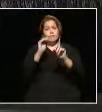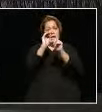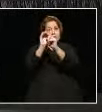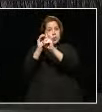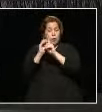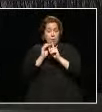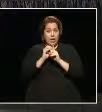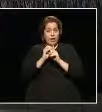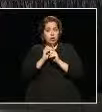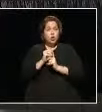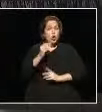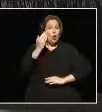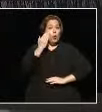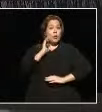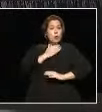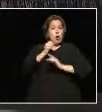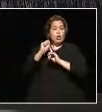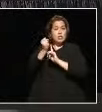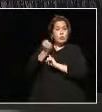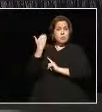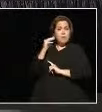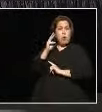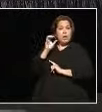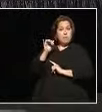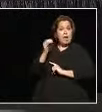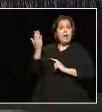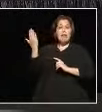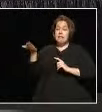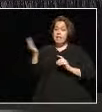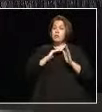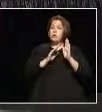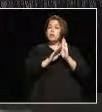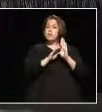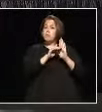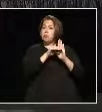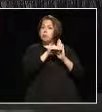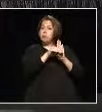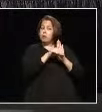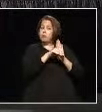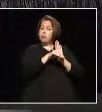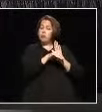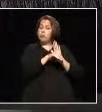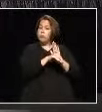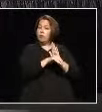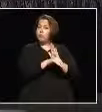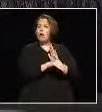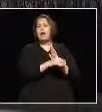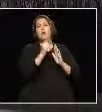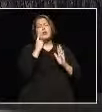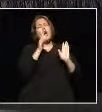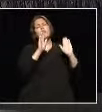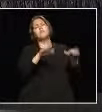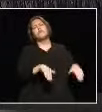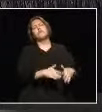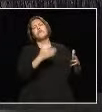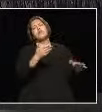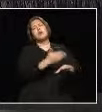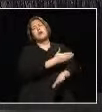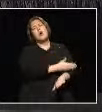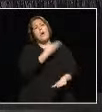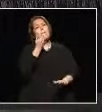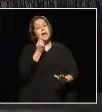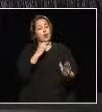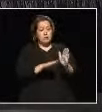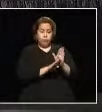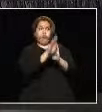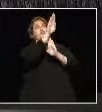we knew where we were back in May. Things were moving in the right direction, and we, by and large, let our guard down, and things started to go